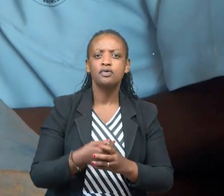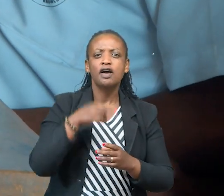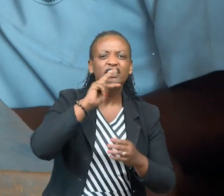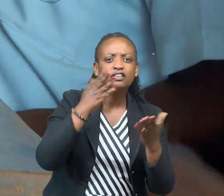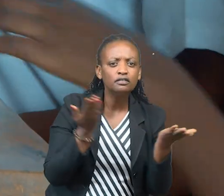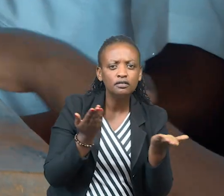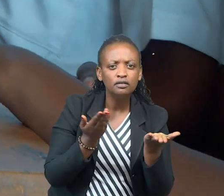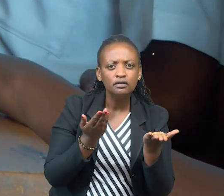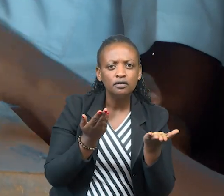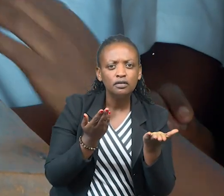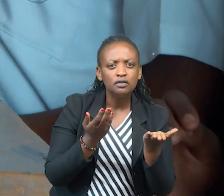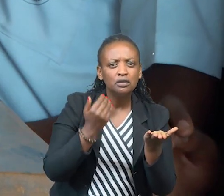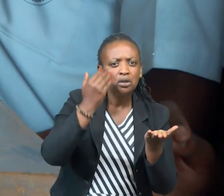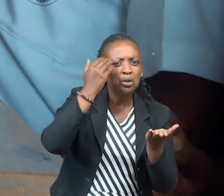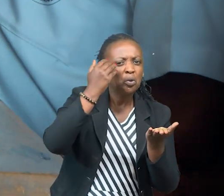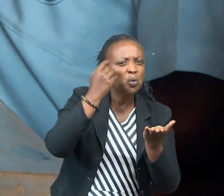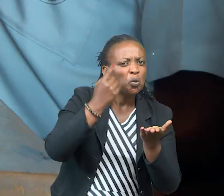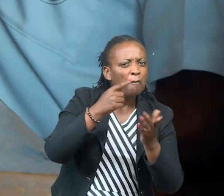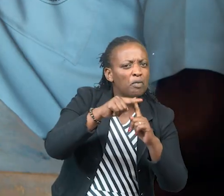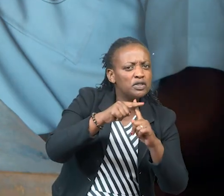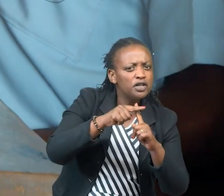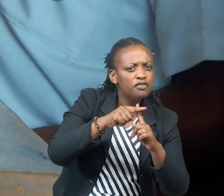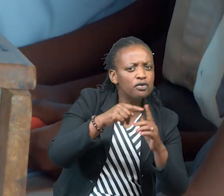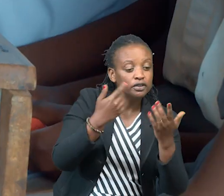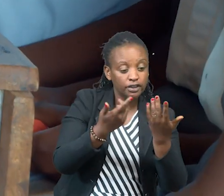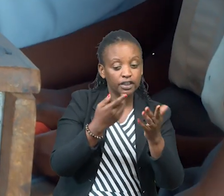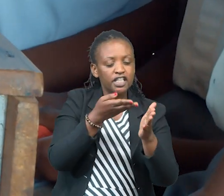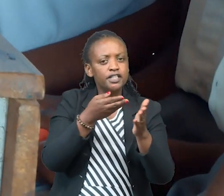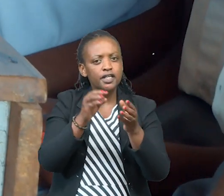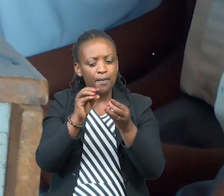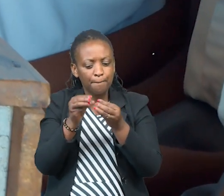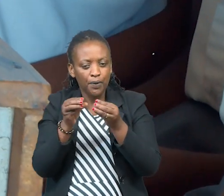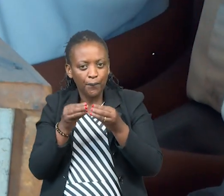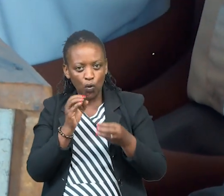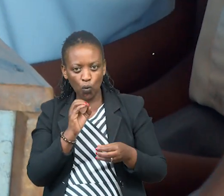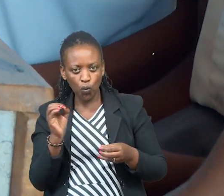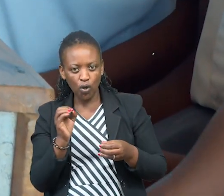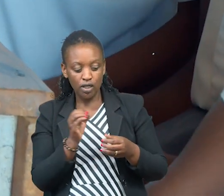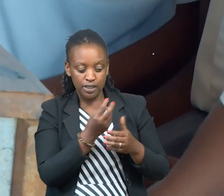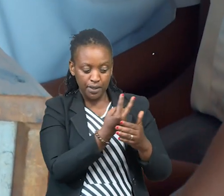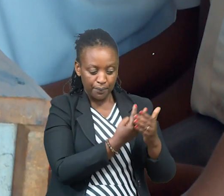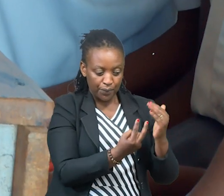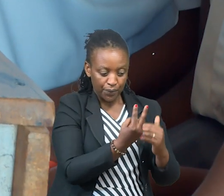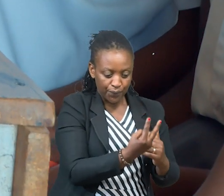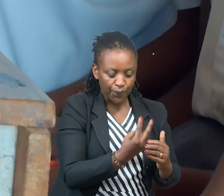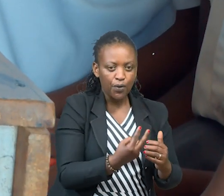the answer? Why is it the answer? Positive 1. So this one is unpaired, okay? You have